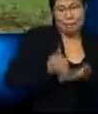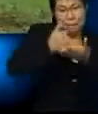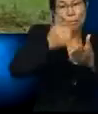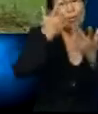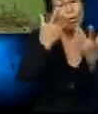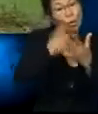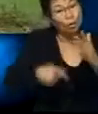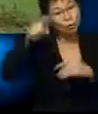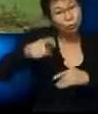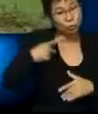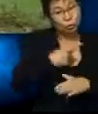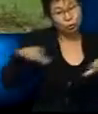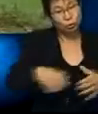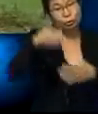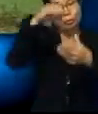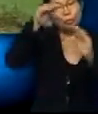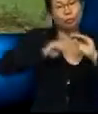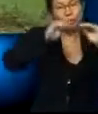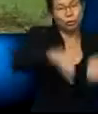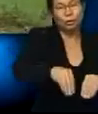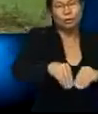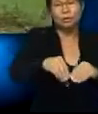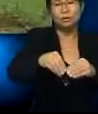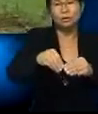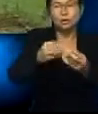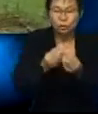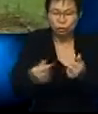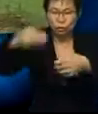we do? Put the soil into the bottle.